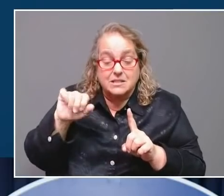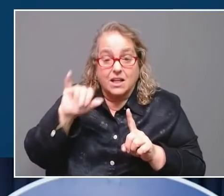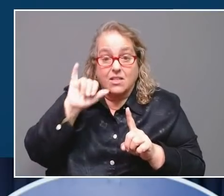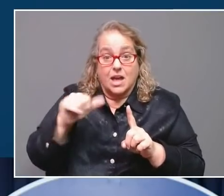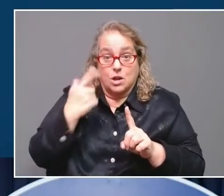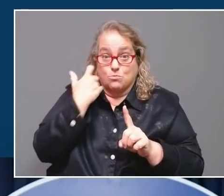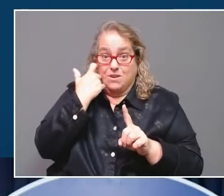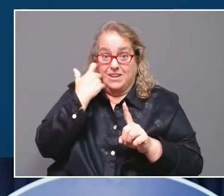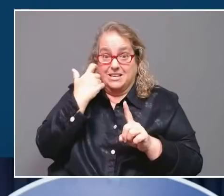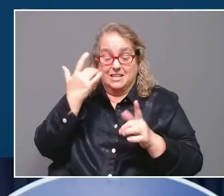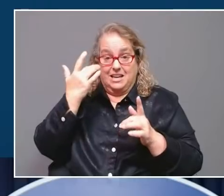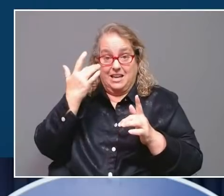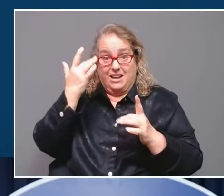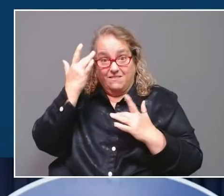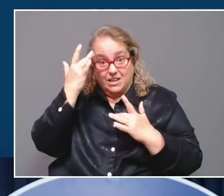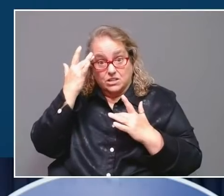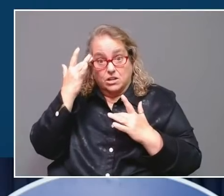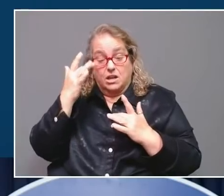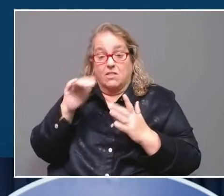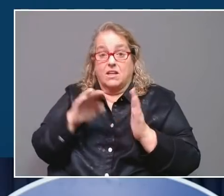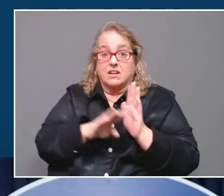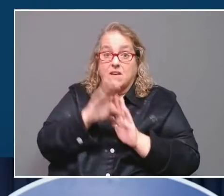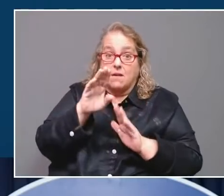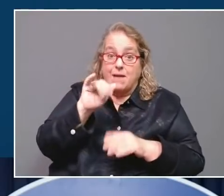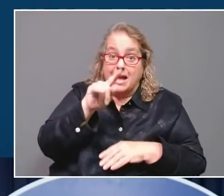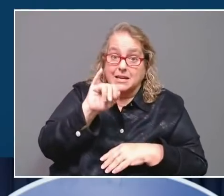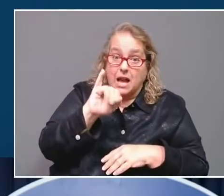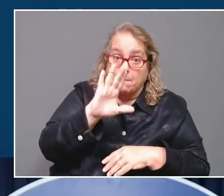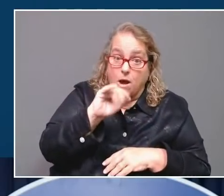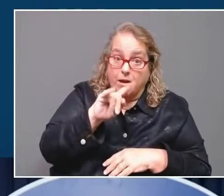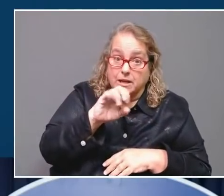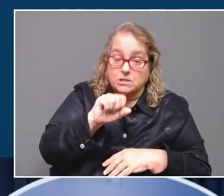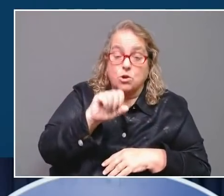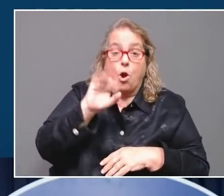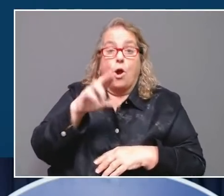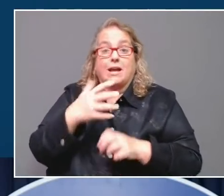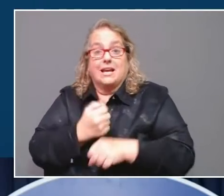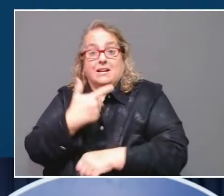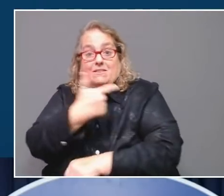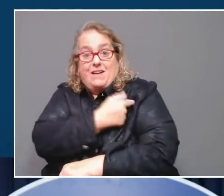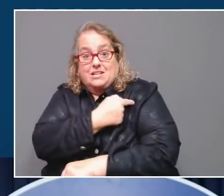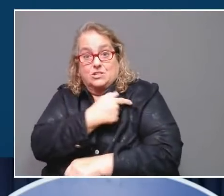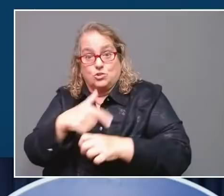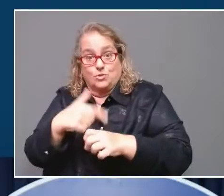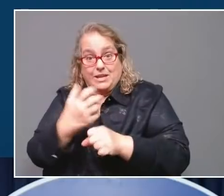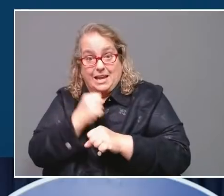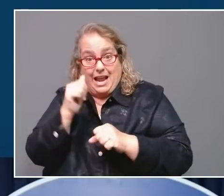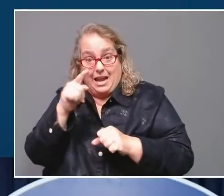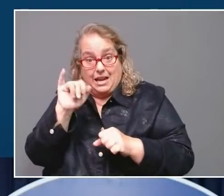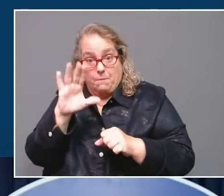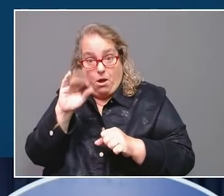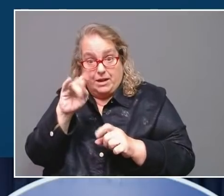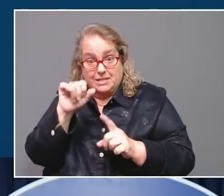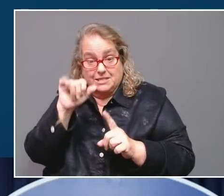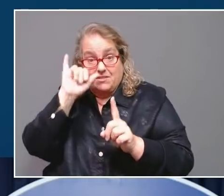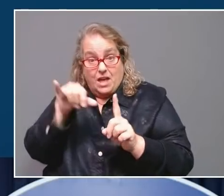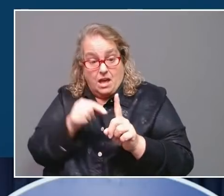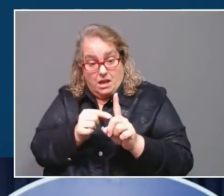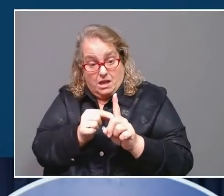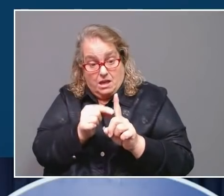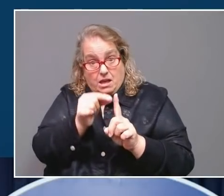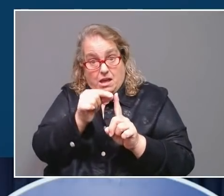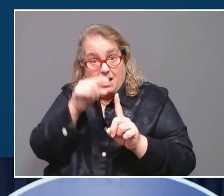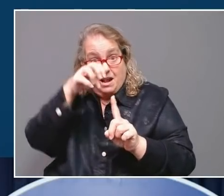develop antibodies that way, or we get vaccinated and develop antibodies, those antibodies attach to that ball on the end of the